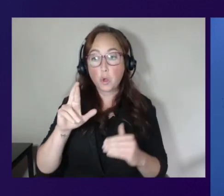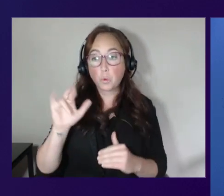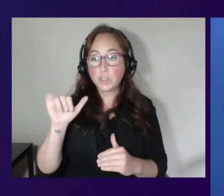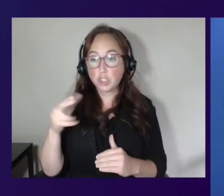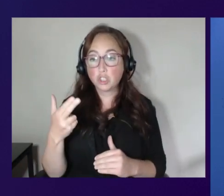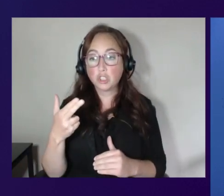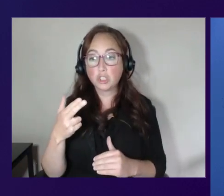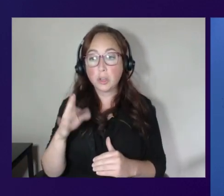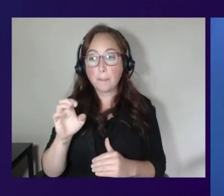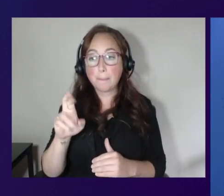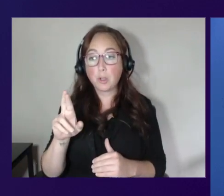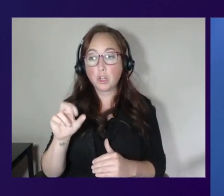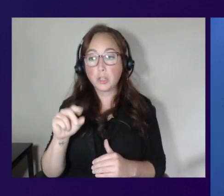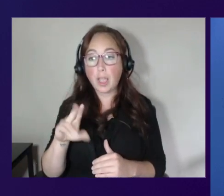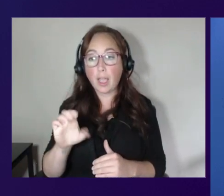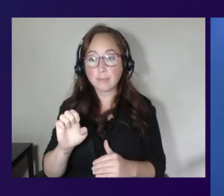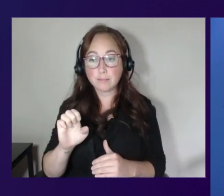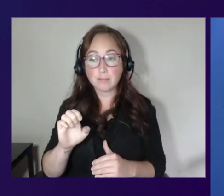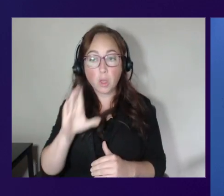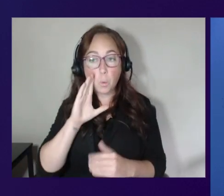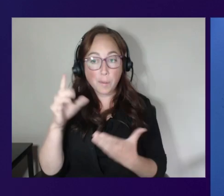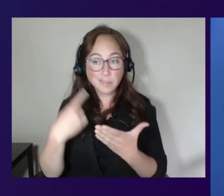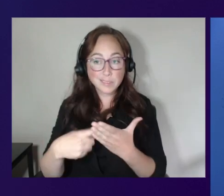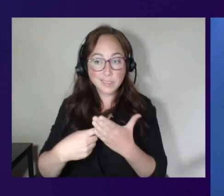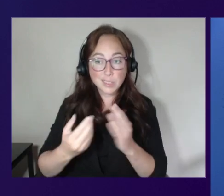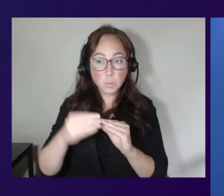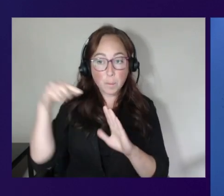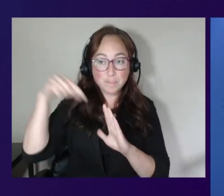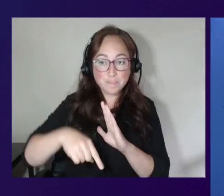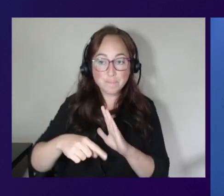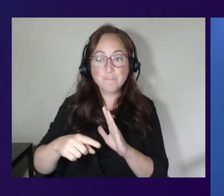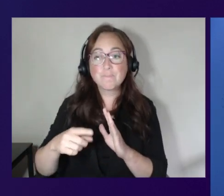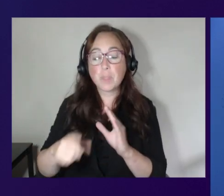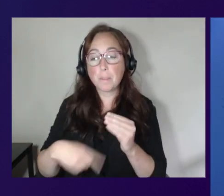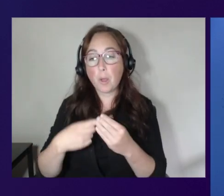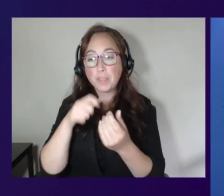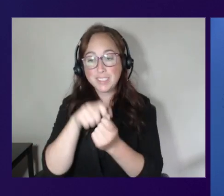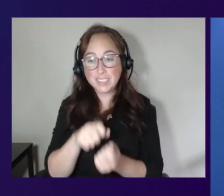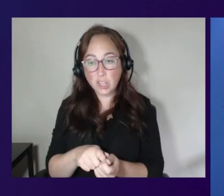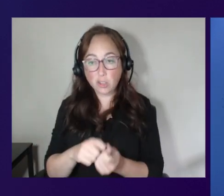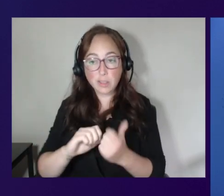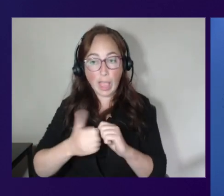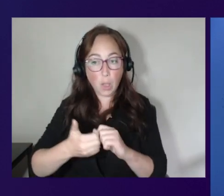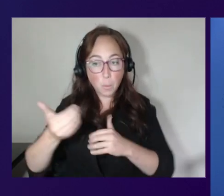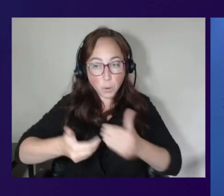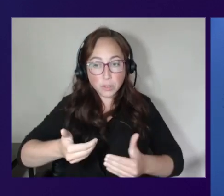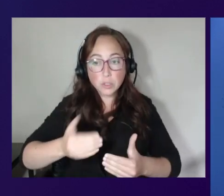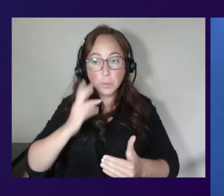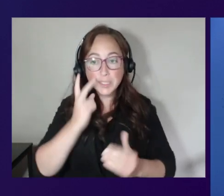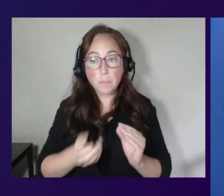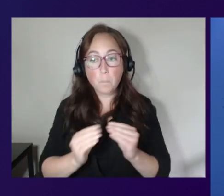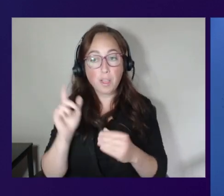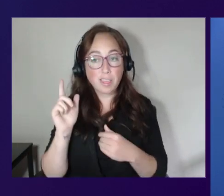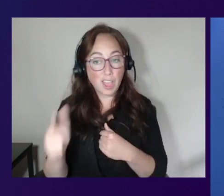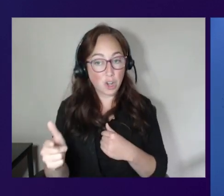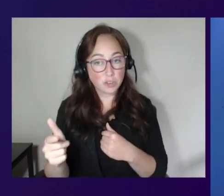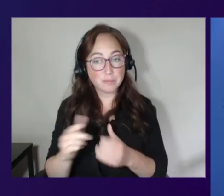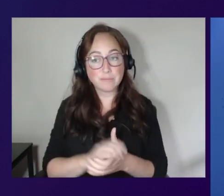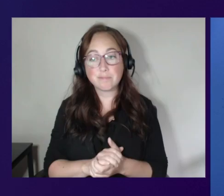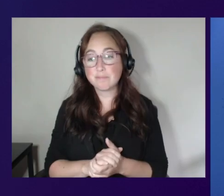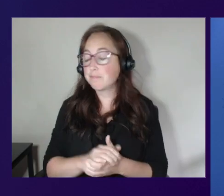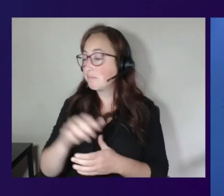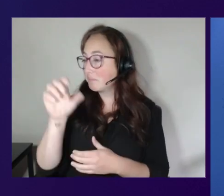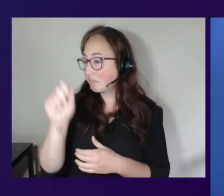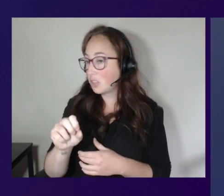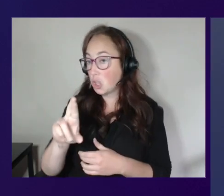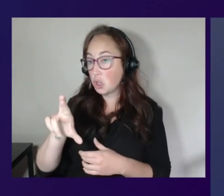more detail actually on some of the nuts and bolts, I guess, of how it all works. So you'll see more on Rich's session. So please, I hope folks will check that out. Yeah, Rich is